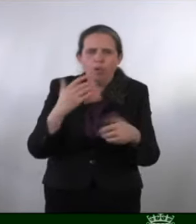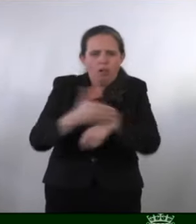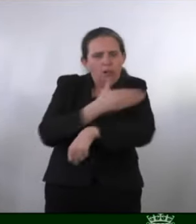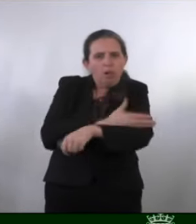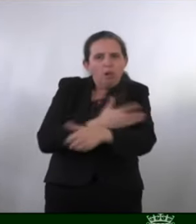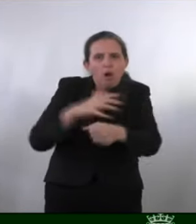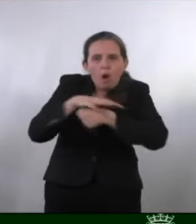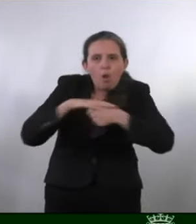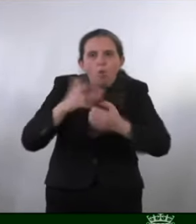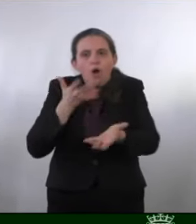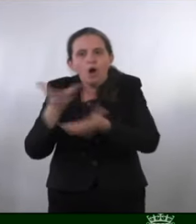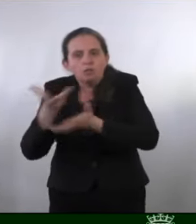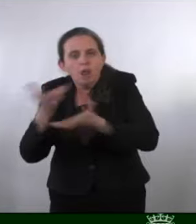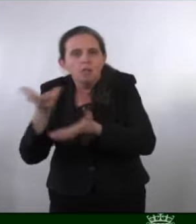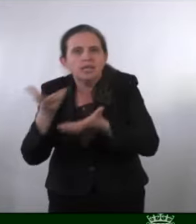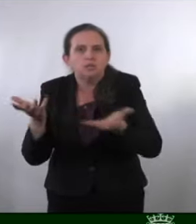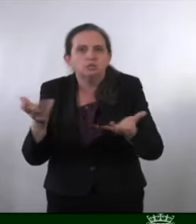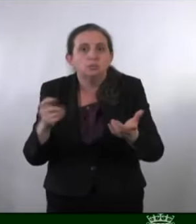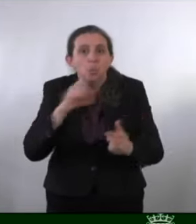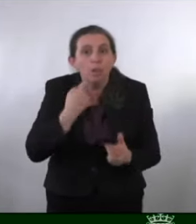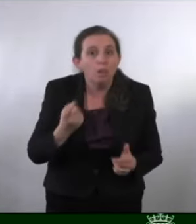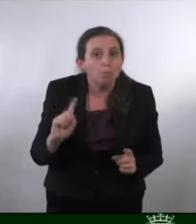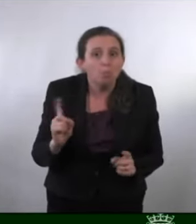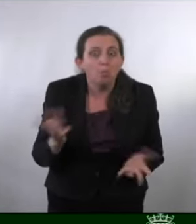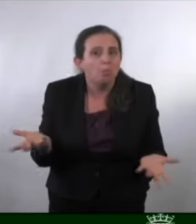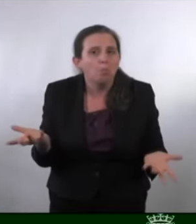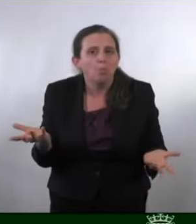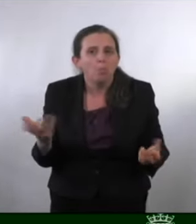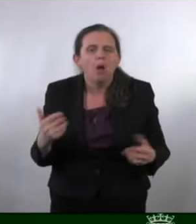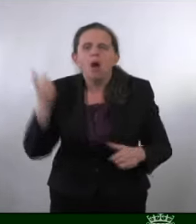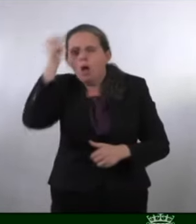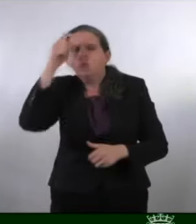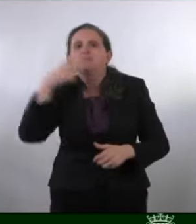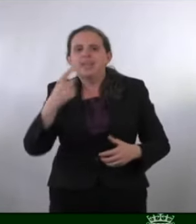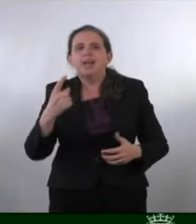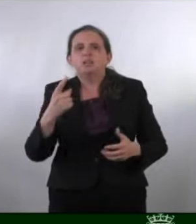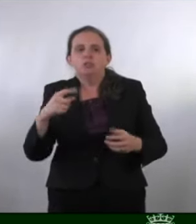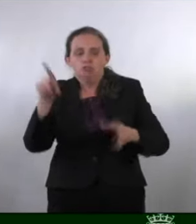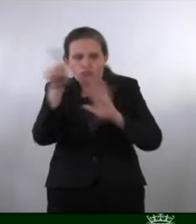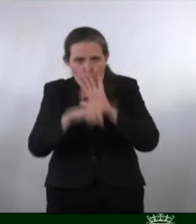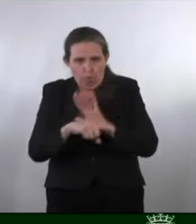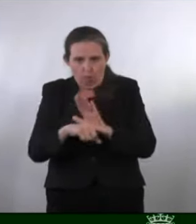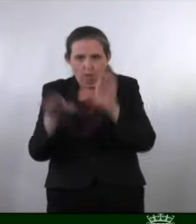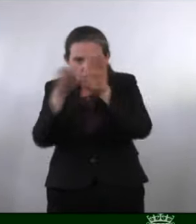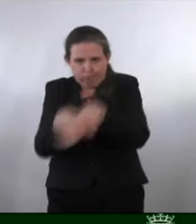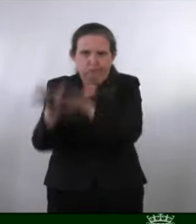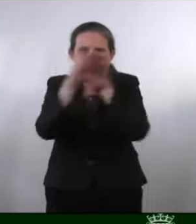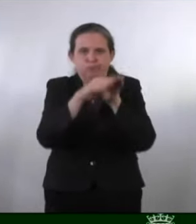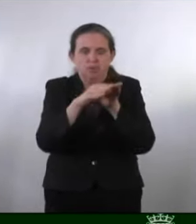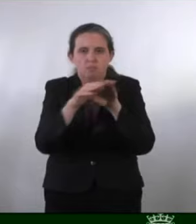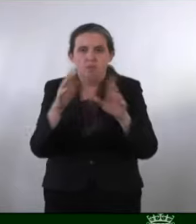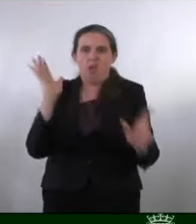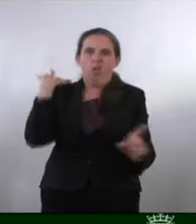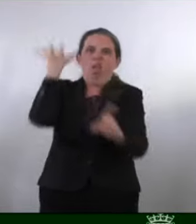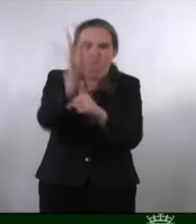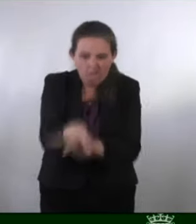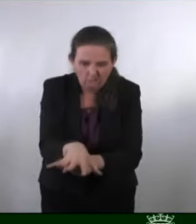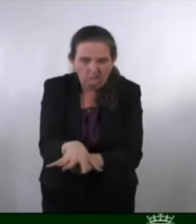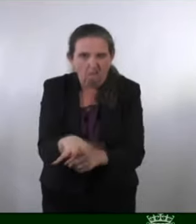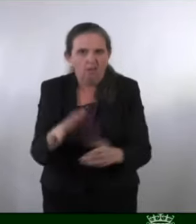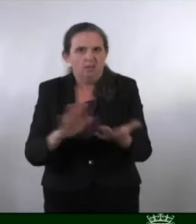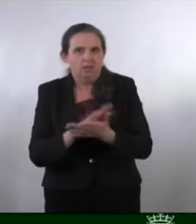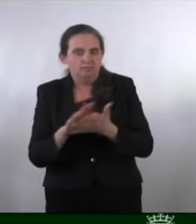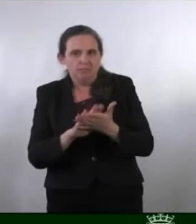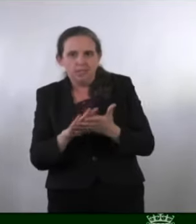and negotiation? I understand the uniform rules, but simply to impose it runs the risk of not getting buy-in from